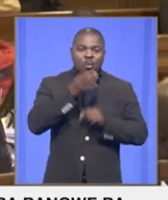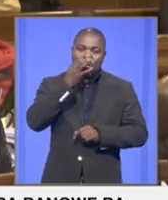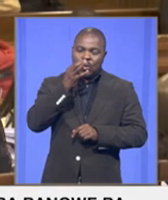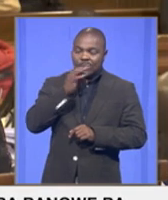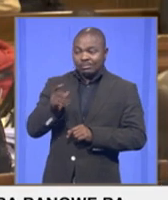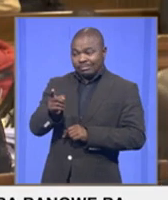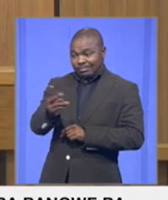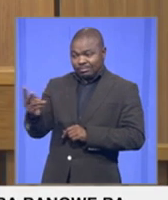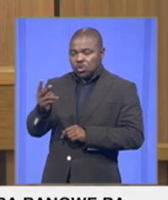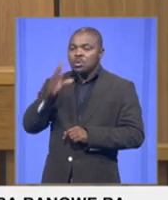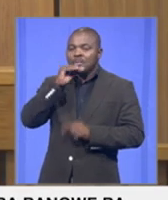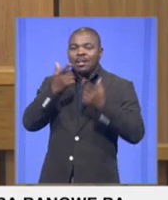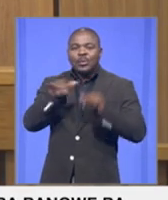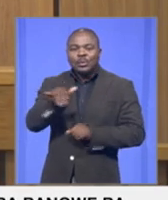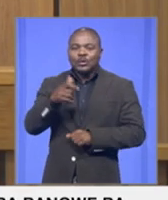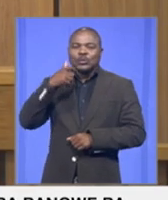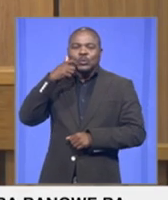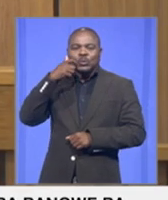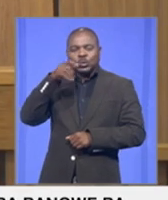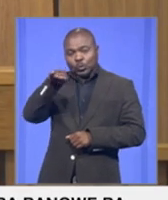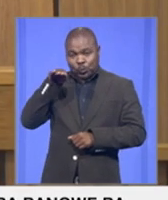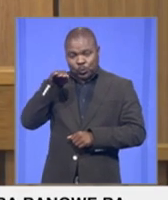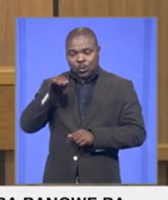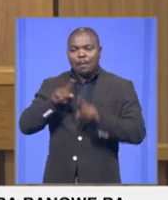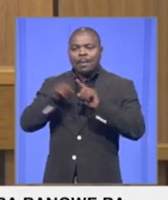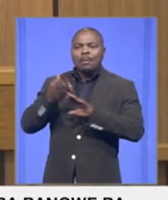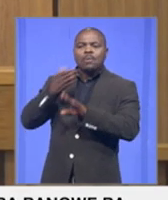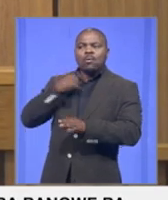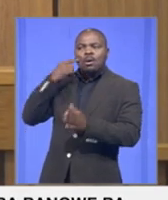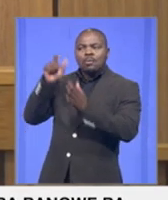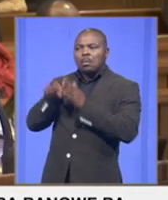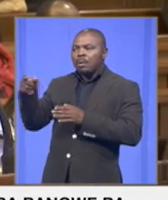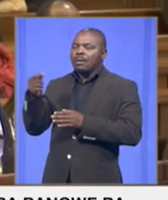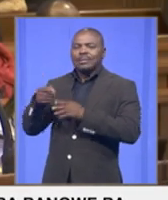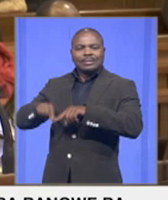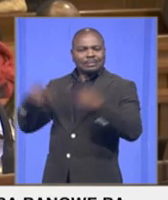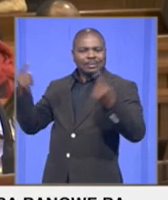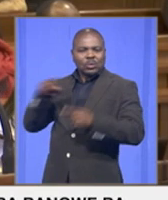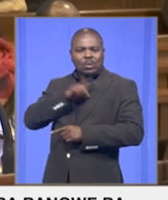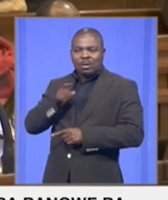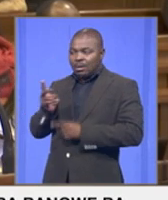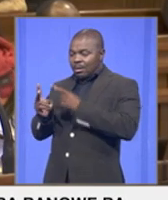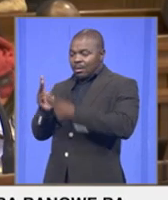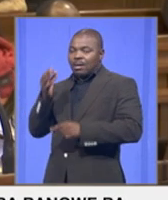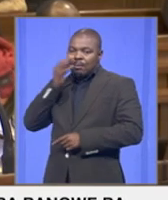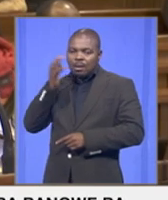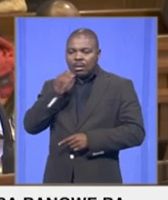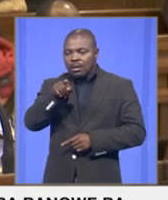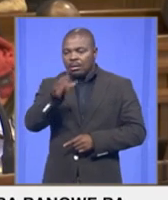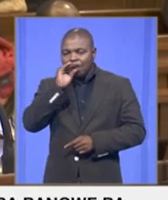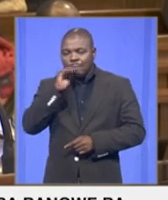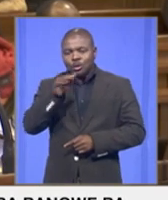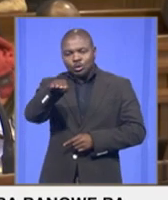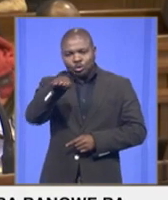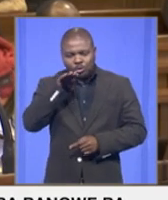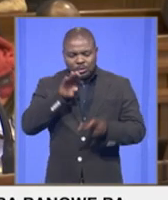bao ba ne ba bua isiZulu e leng seo se ganetsanang le dipaki tsa pele bao ba rileng batlhasedi ba ne ba bua isiZulu le Sesotho go